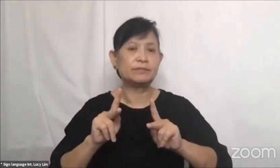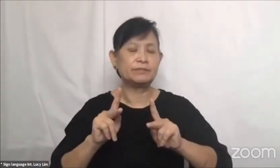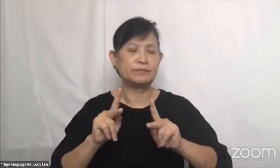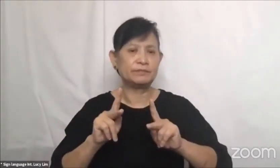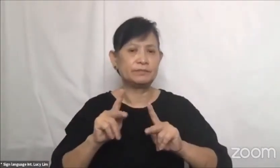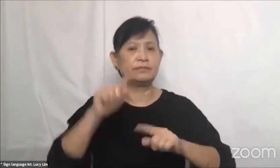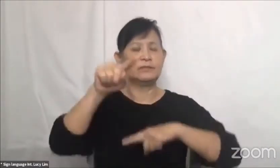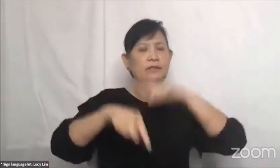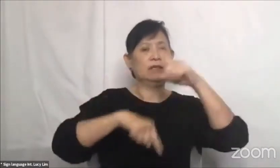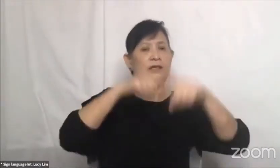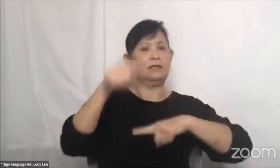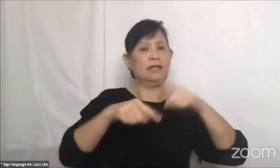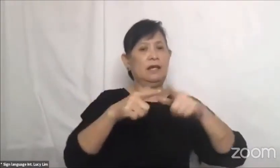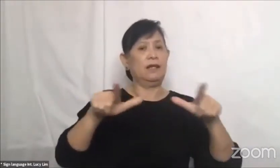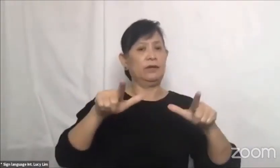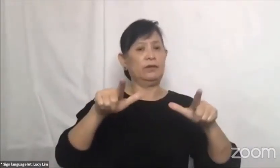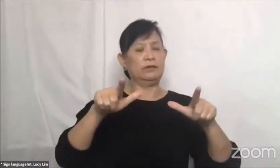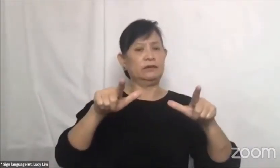language, we've